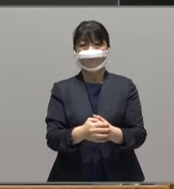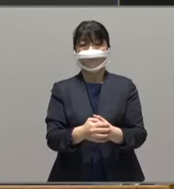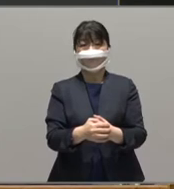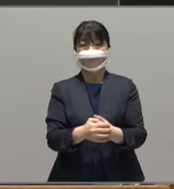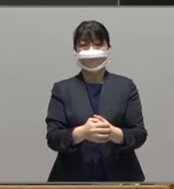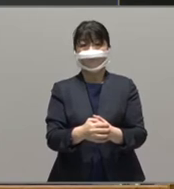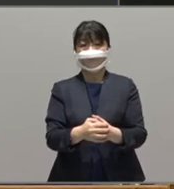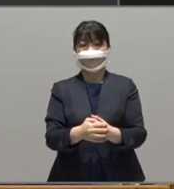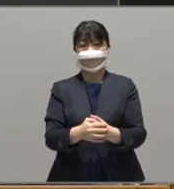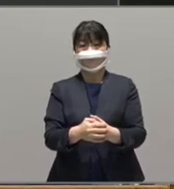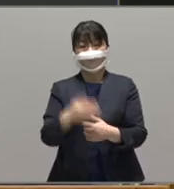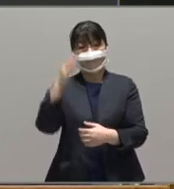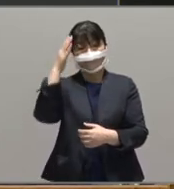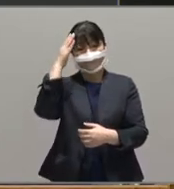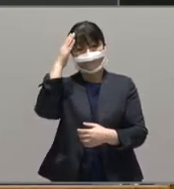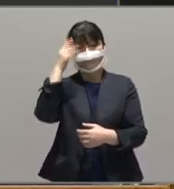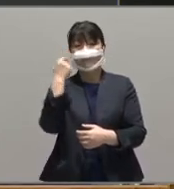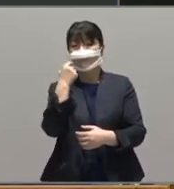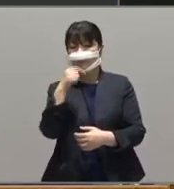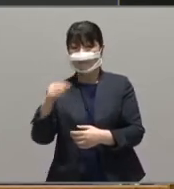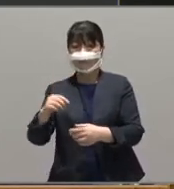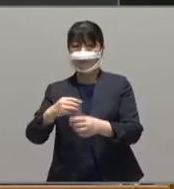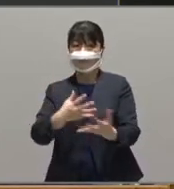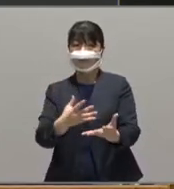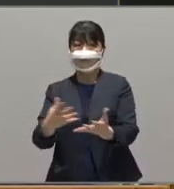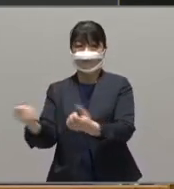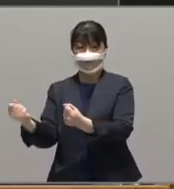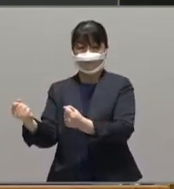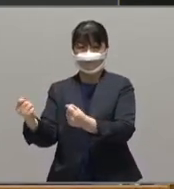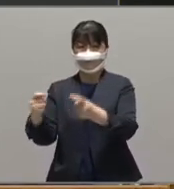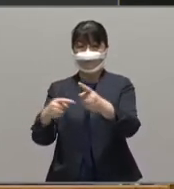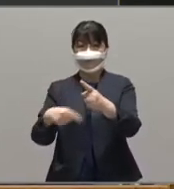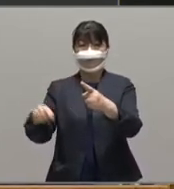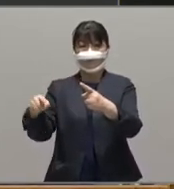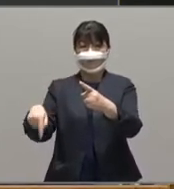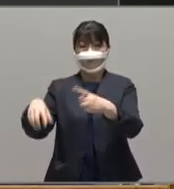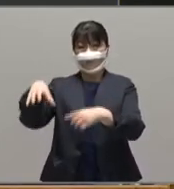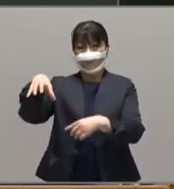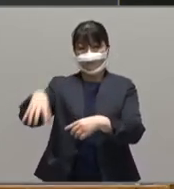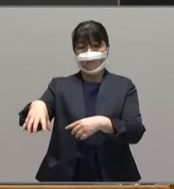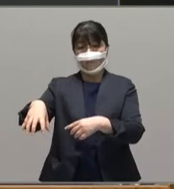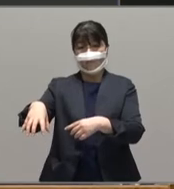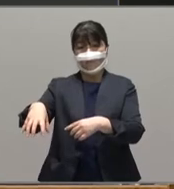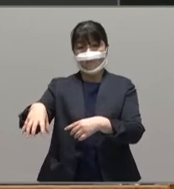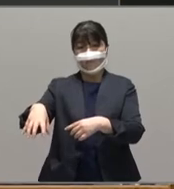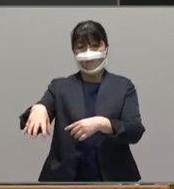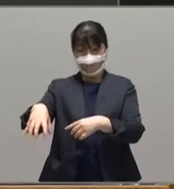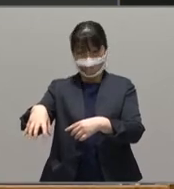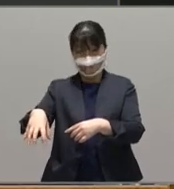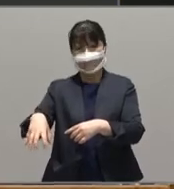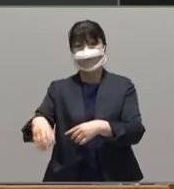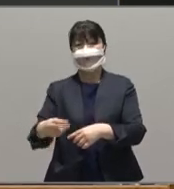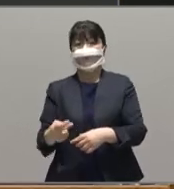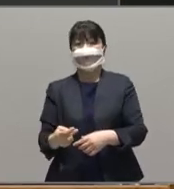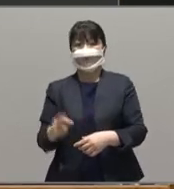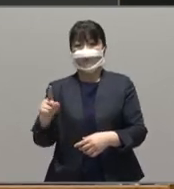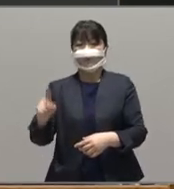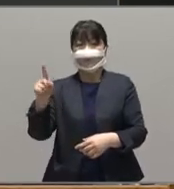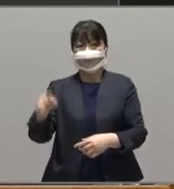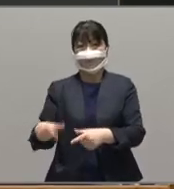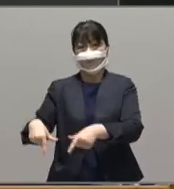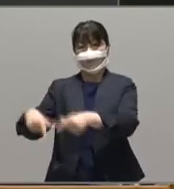that forest I talked about is also cypress, and Akasawa, a natural forest, is really a